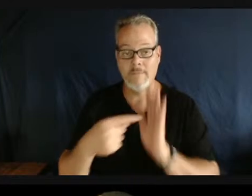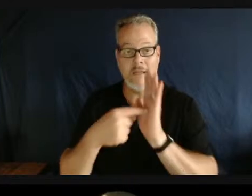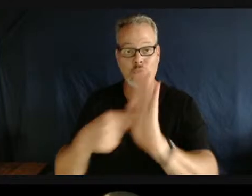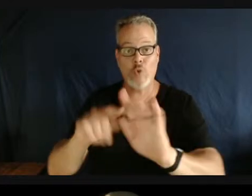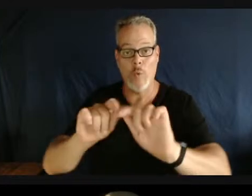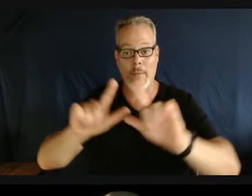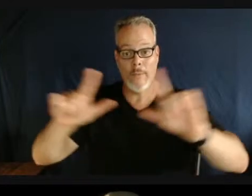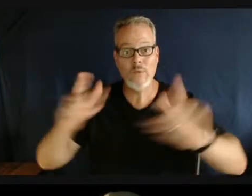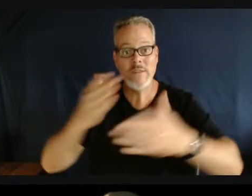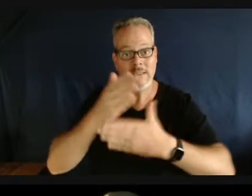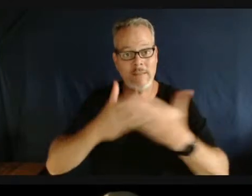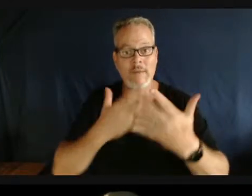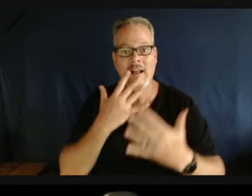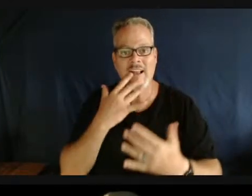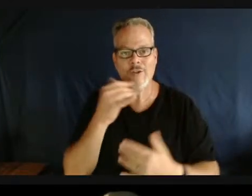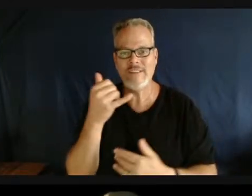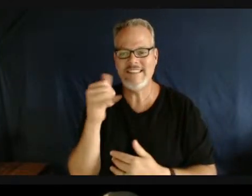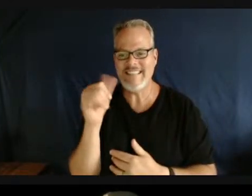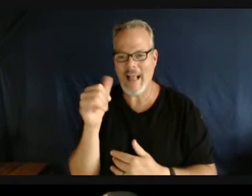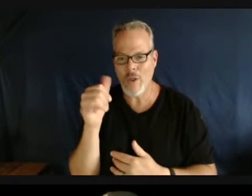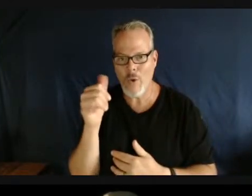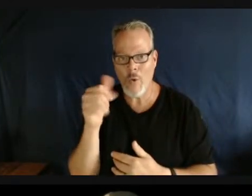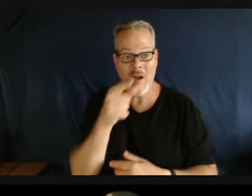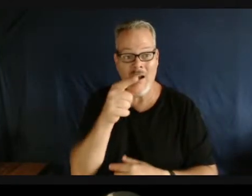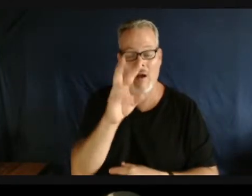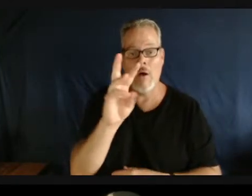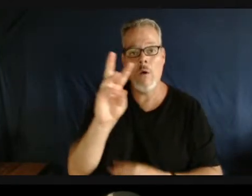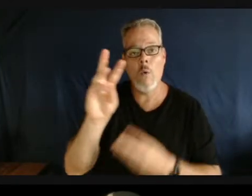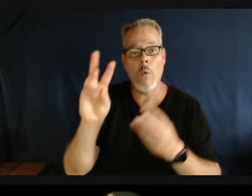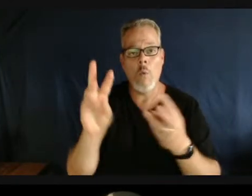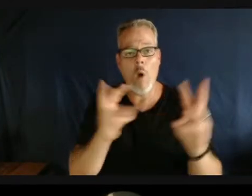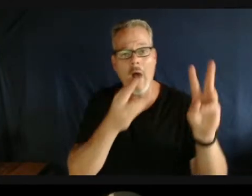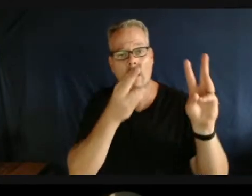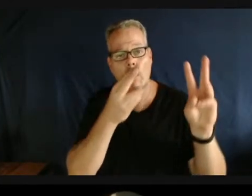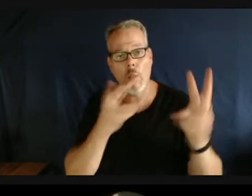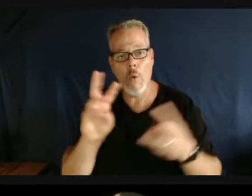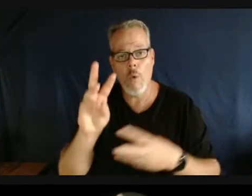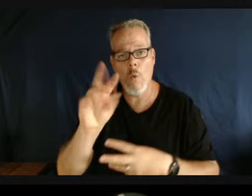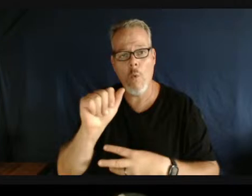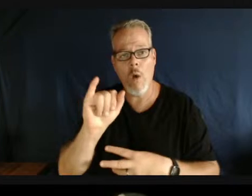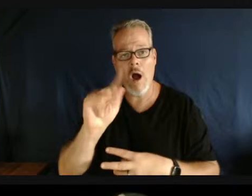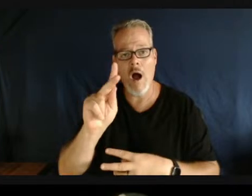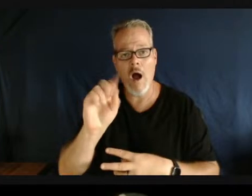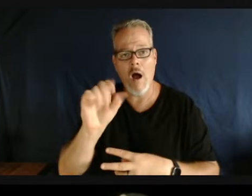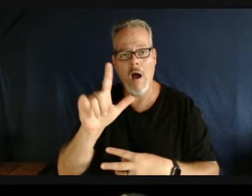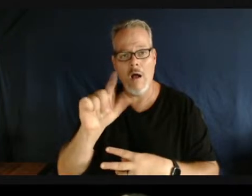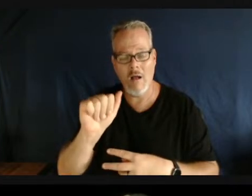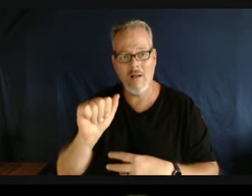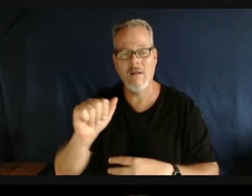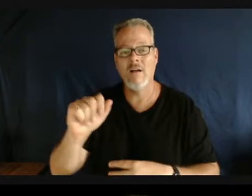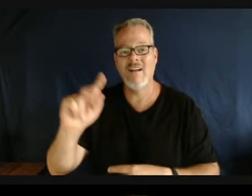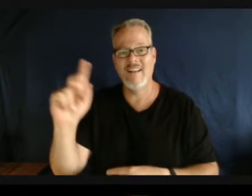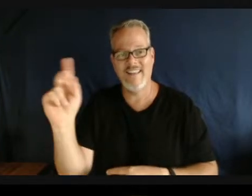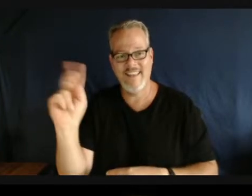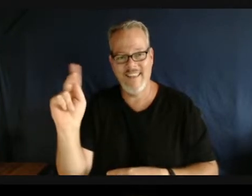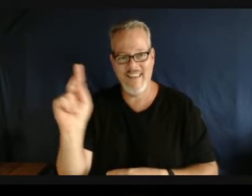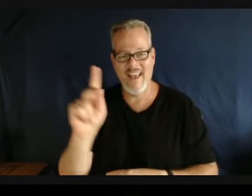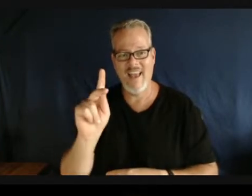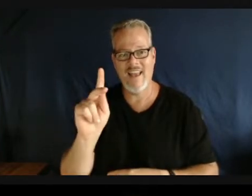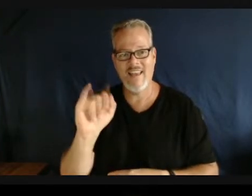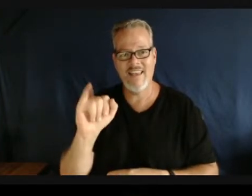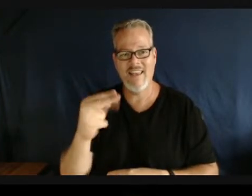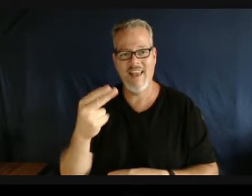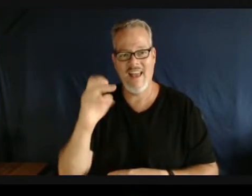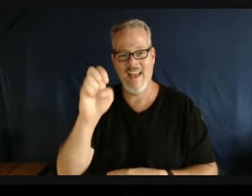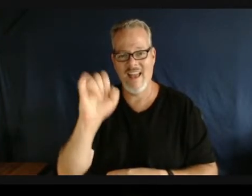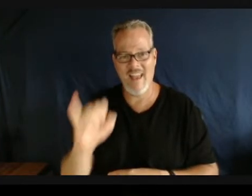some yellows here from Ocean View to Waikoloa, as well as in Kihei, but not a whole lot of data beyond that,